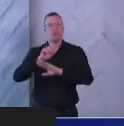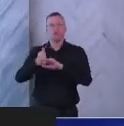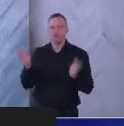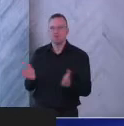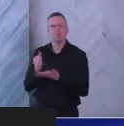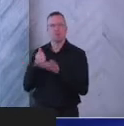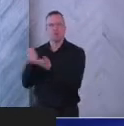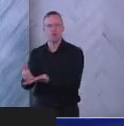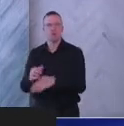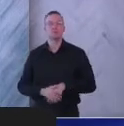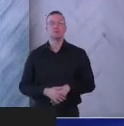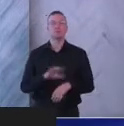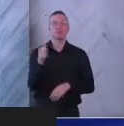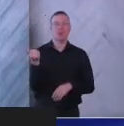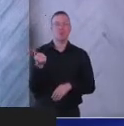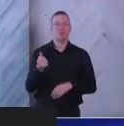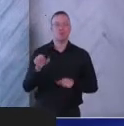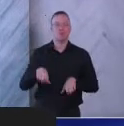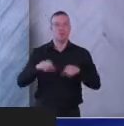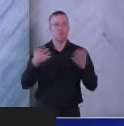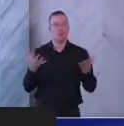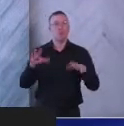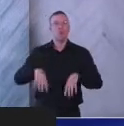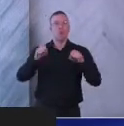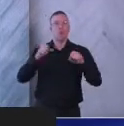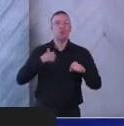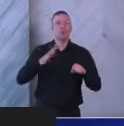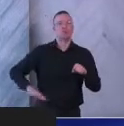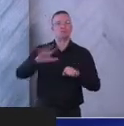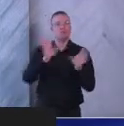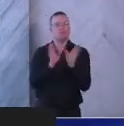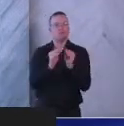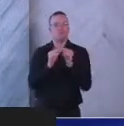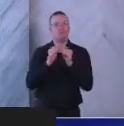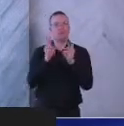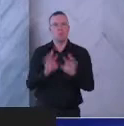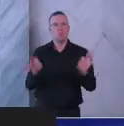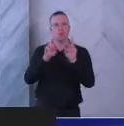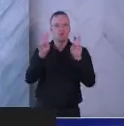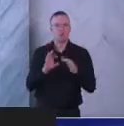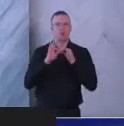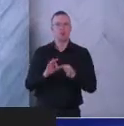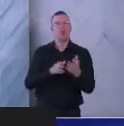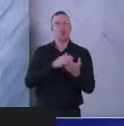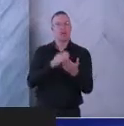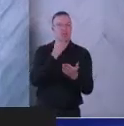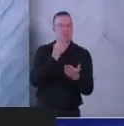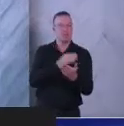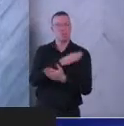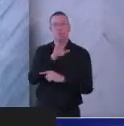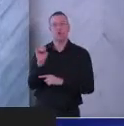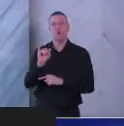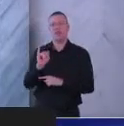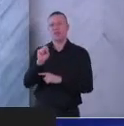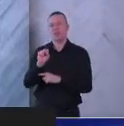of the other stuff that we've done, hosting a national summit on very important topics like Islamophobia and anti-Semitism. But we also,